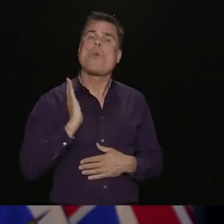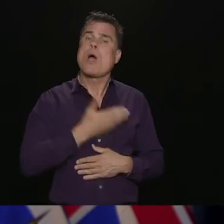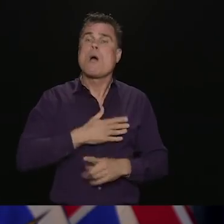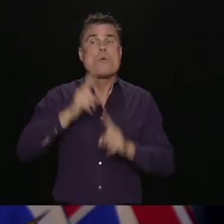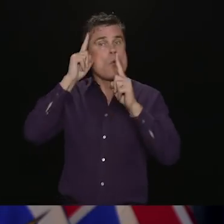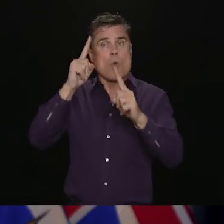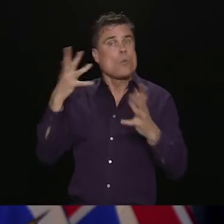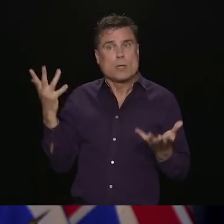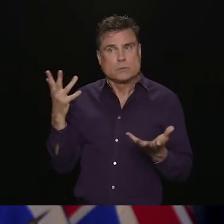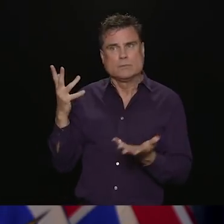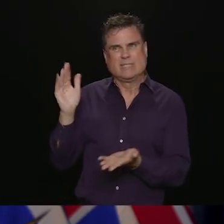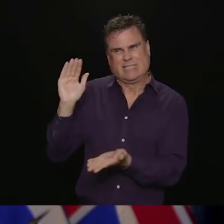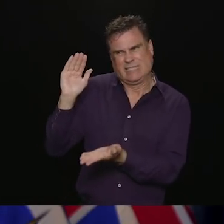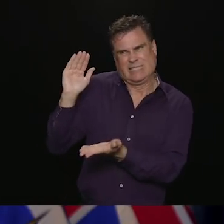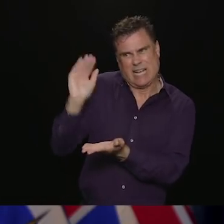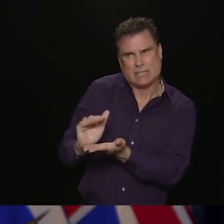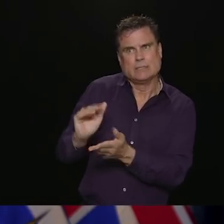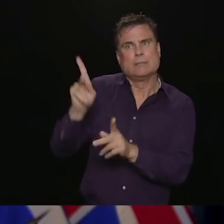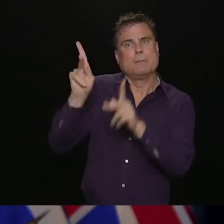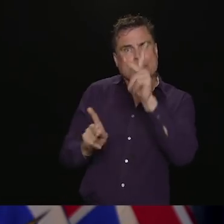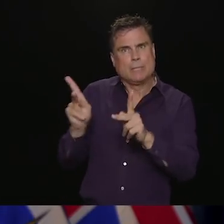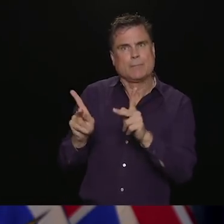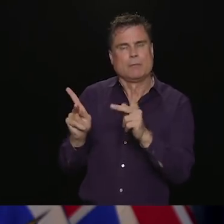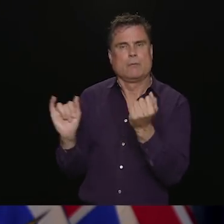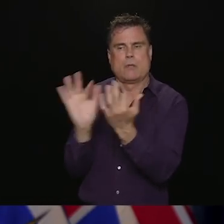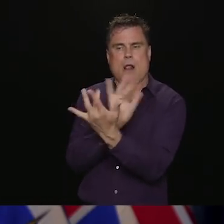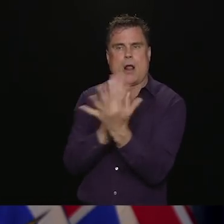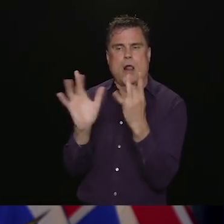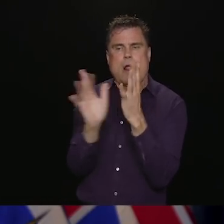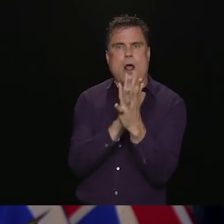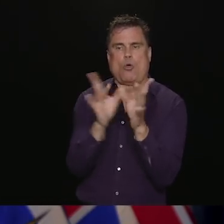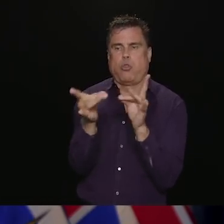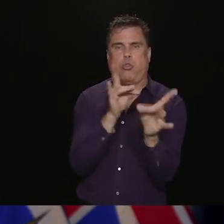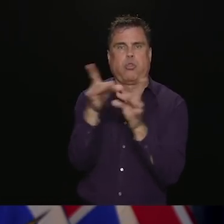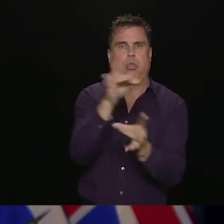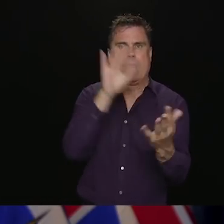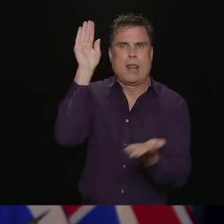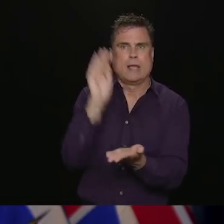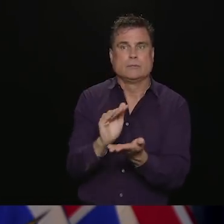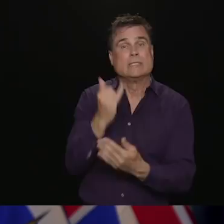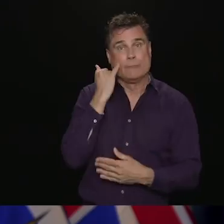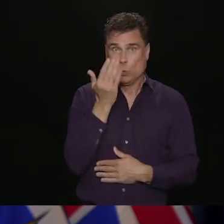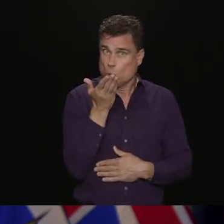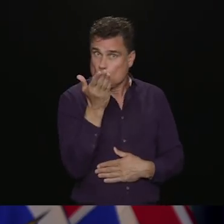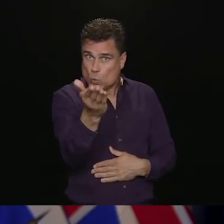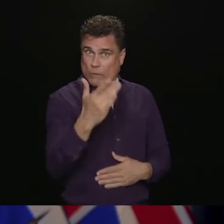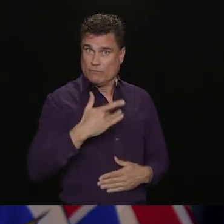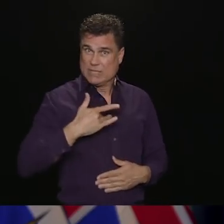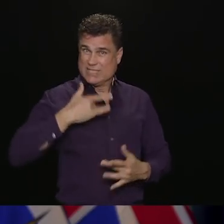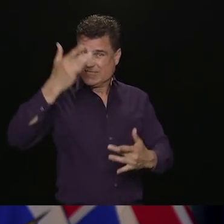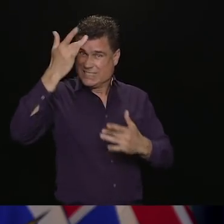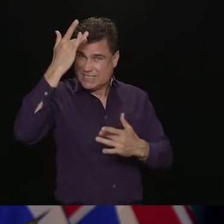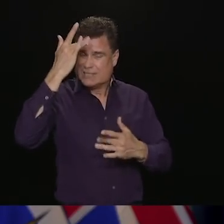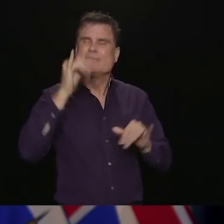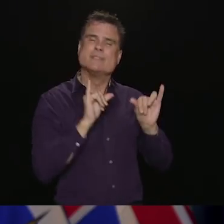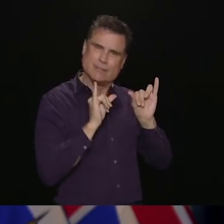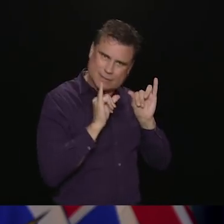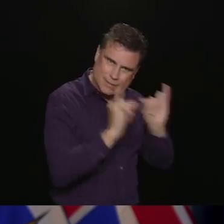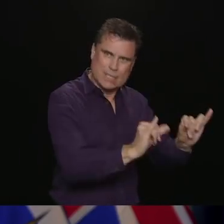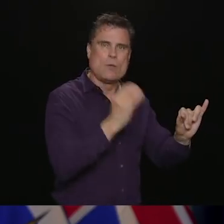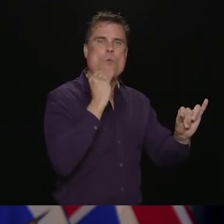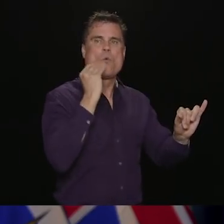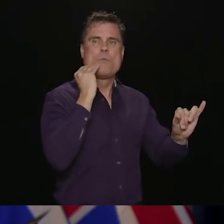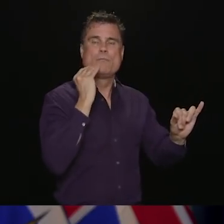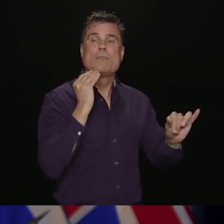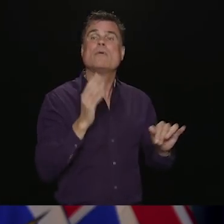spaces. Staying home if you are ill will continue to stay with us throughout this pandemic, and